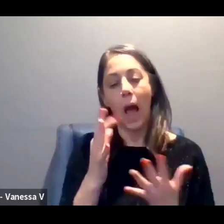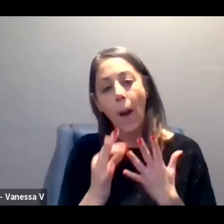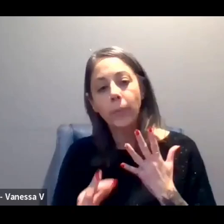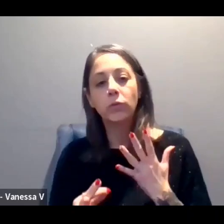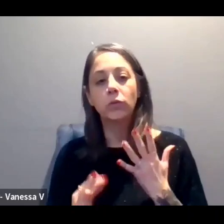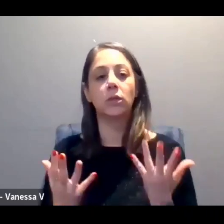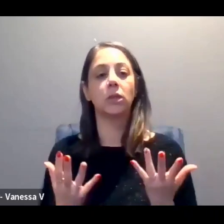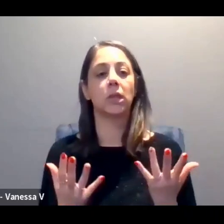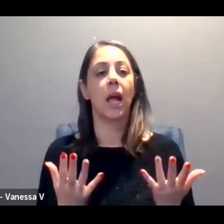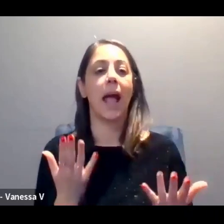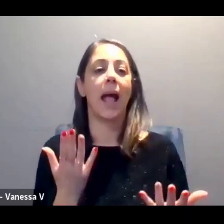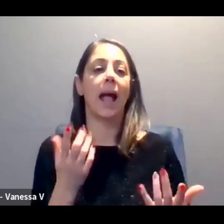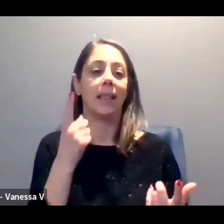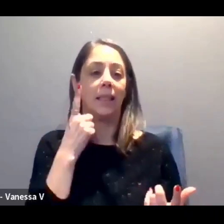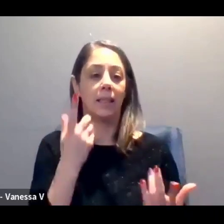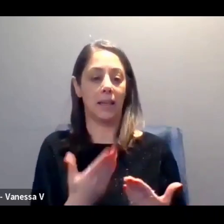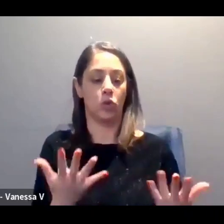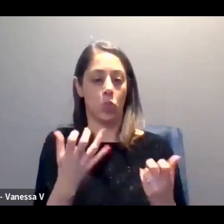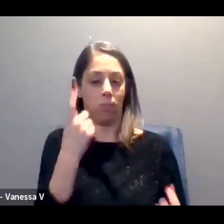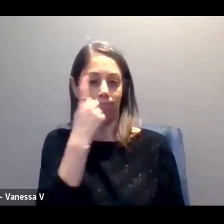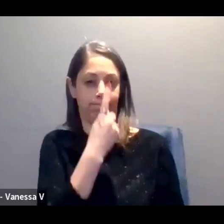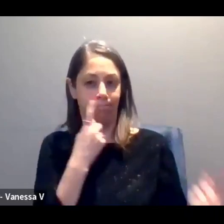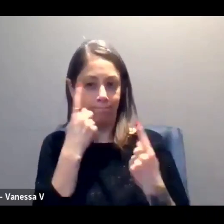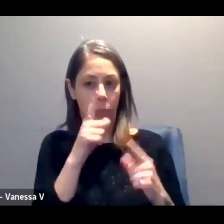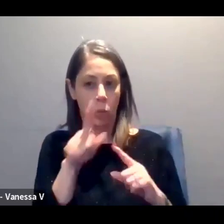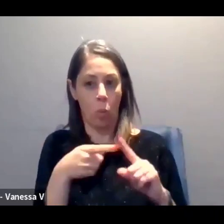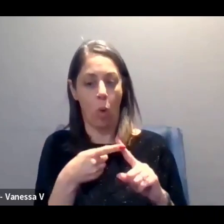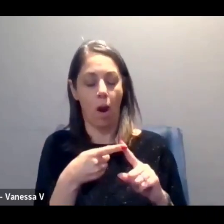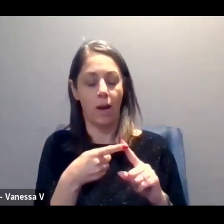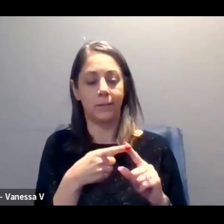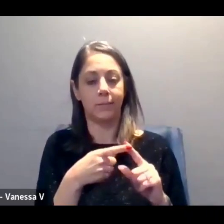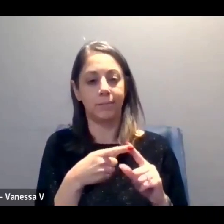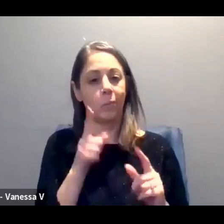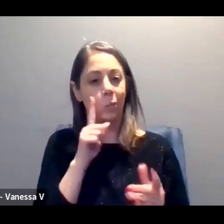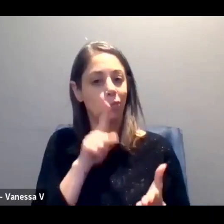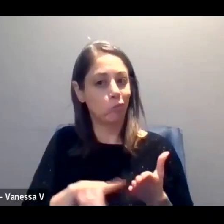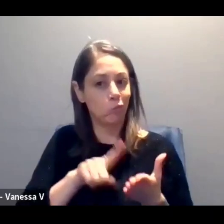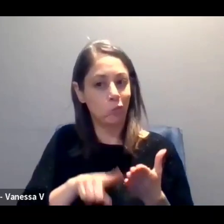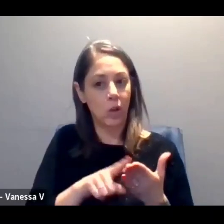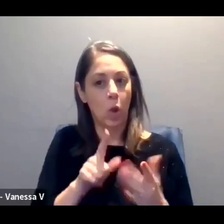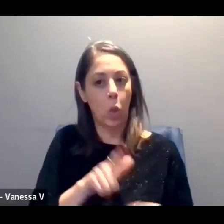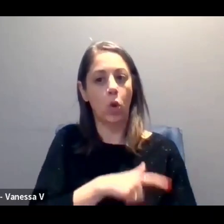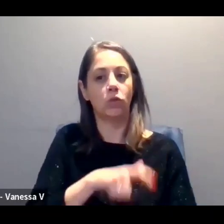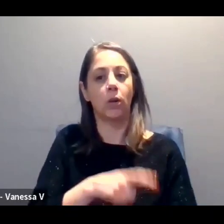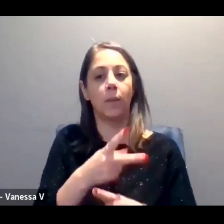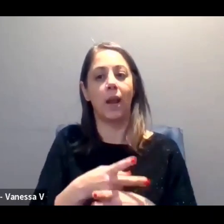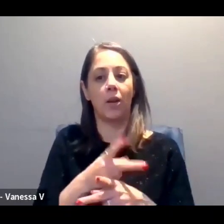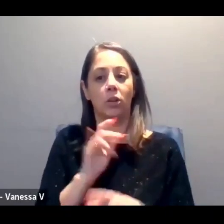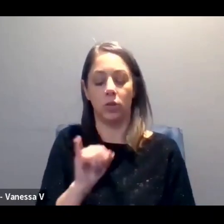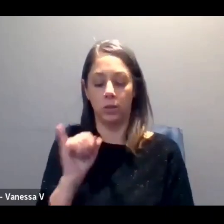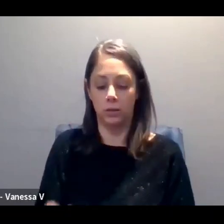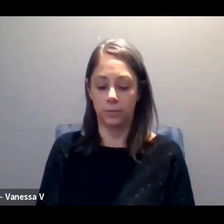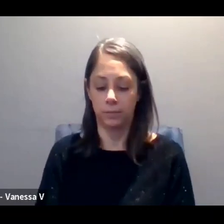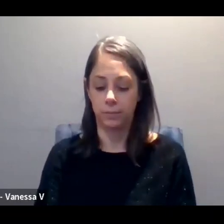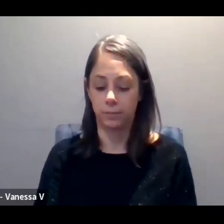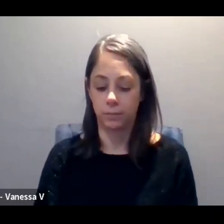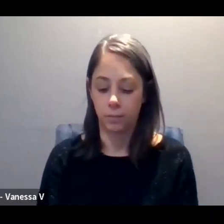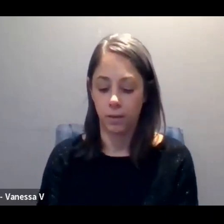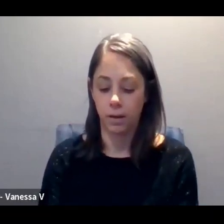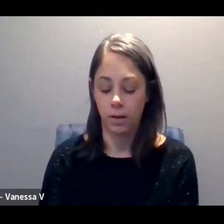what things you might think about when shopping around or considering long-term care insurance. Next slide.